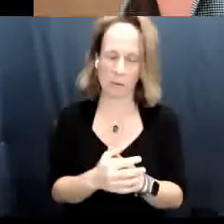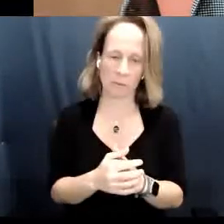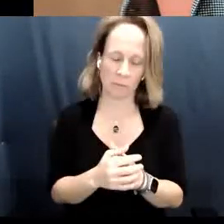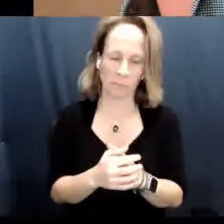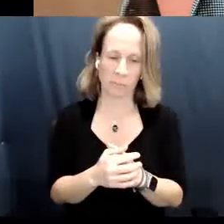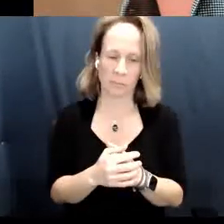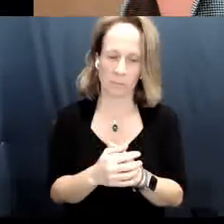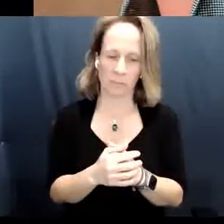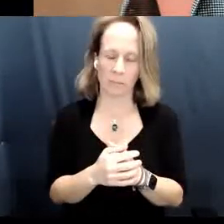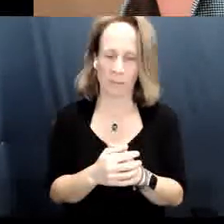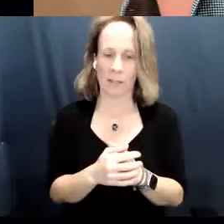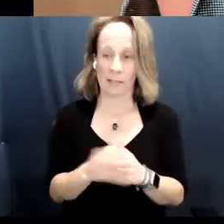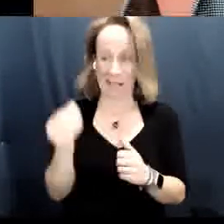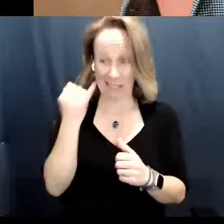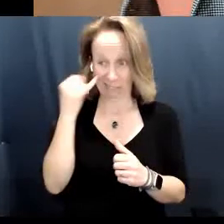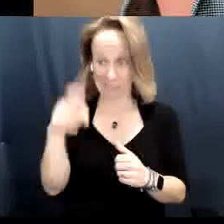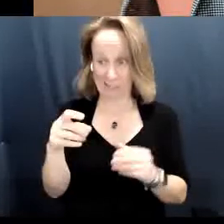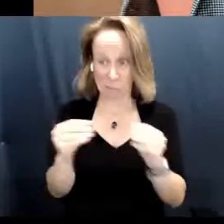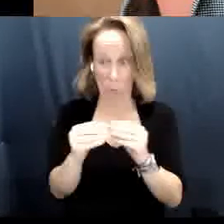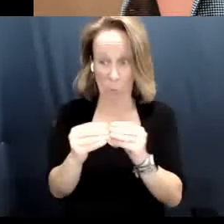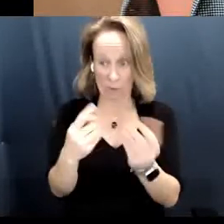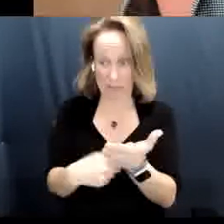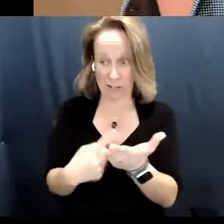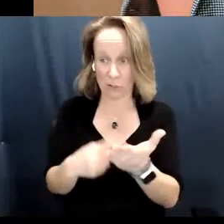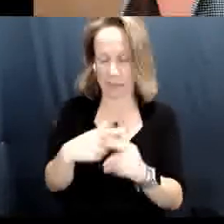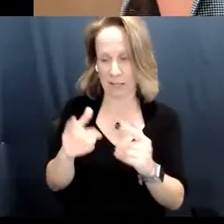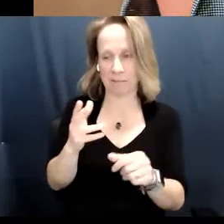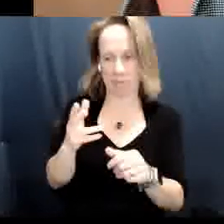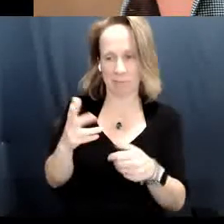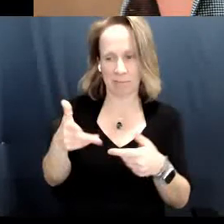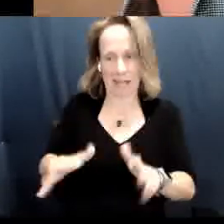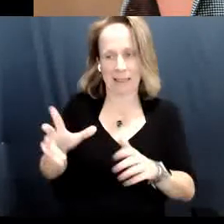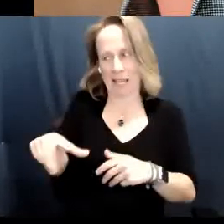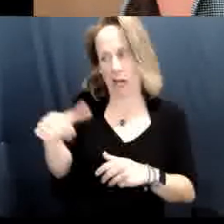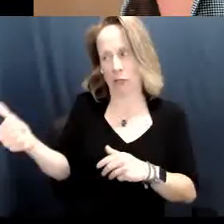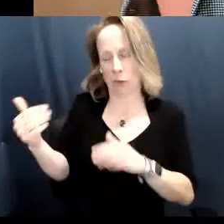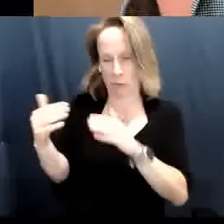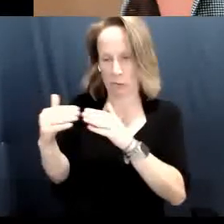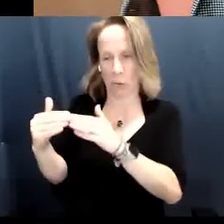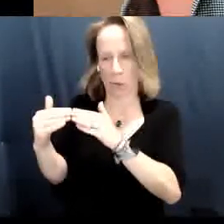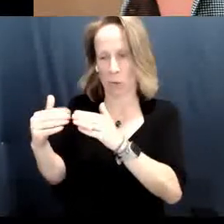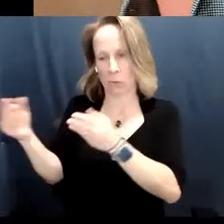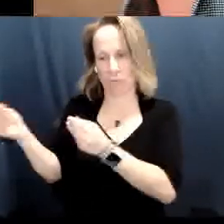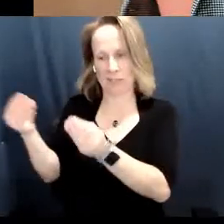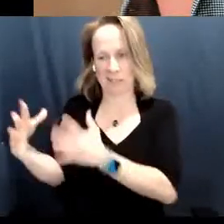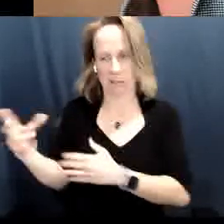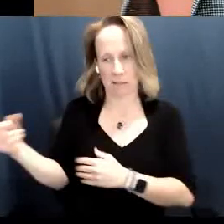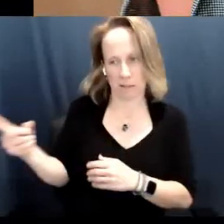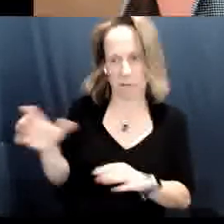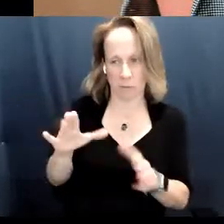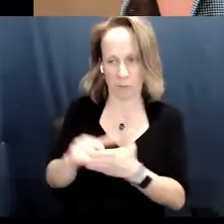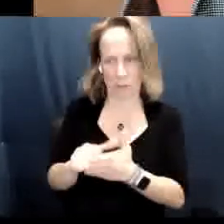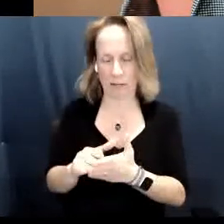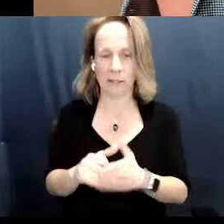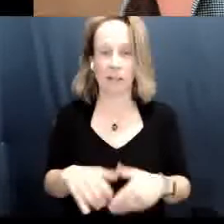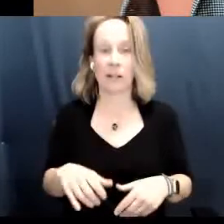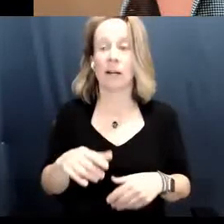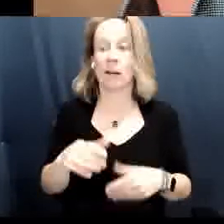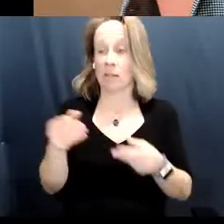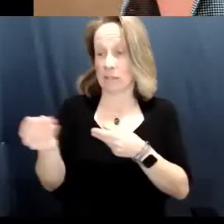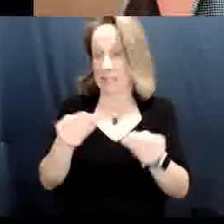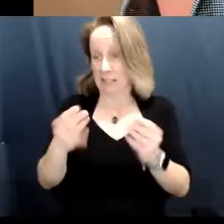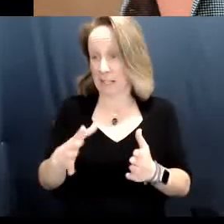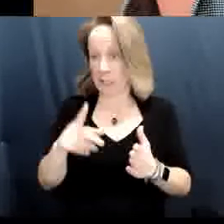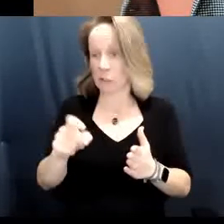that, that should be done by the other co-facilitator. Group facilitators should initiate and guide the group, but they